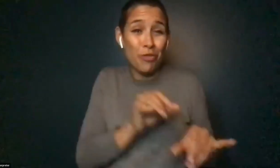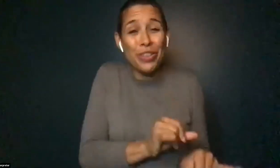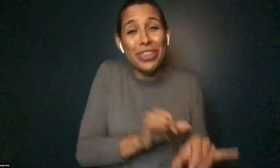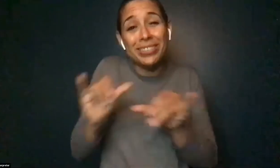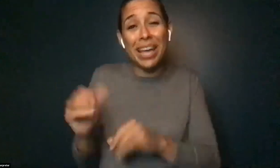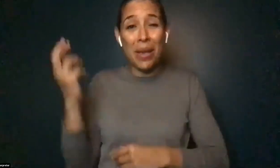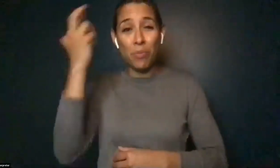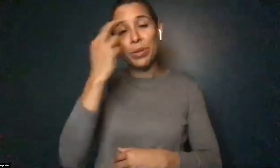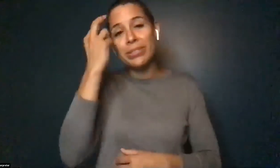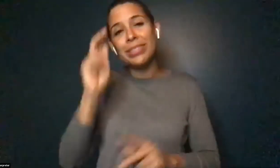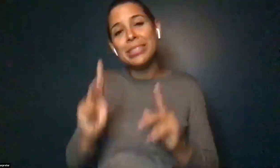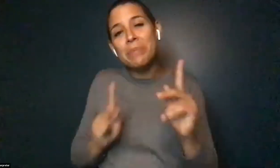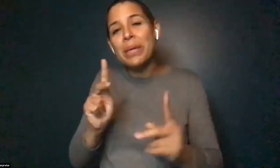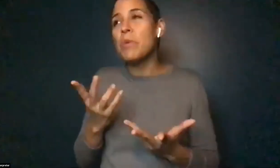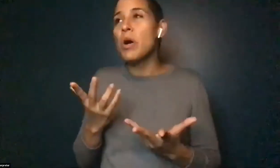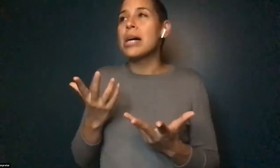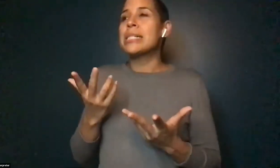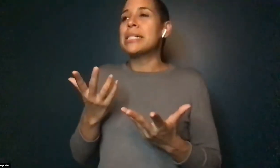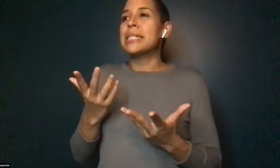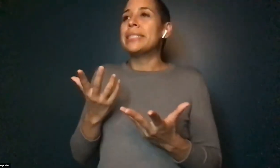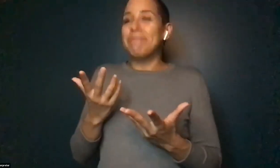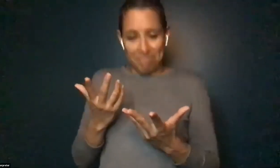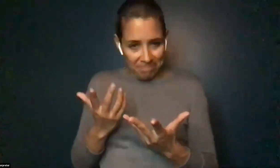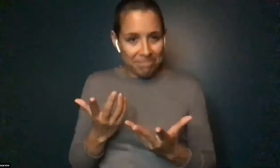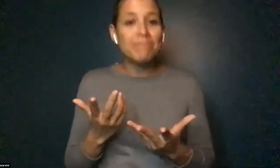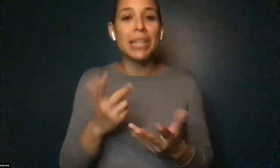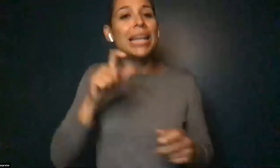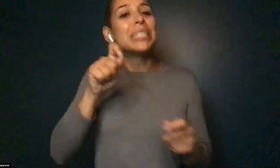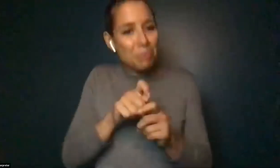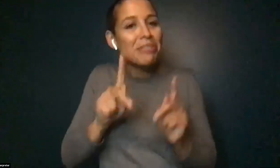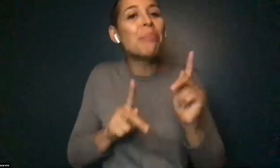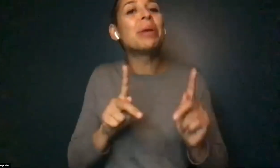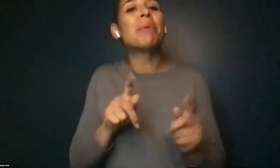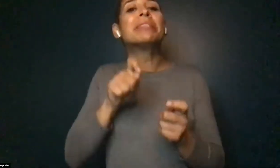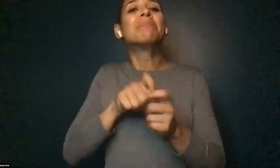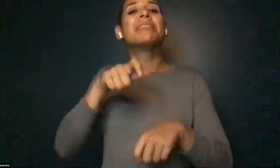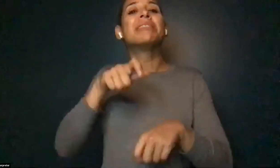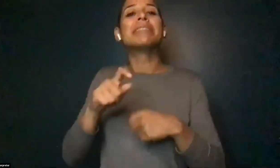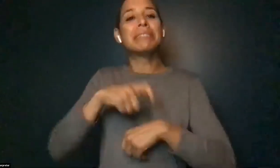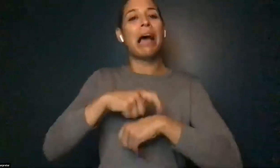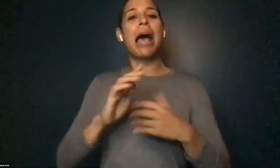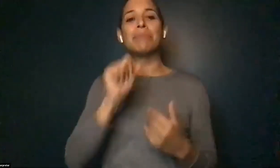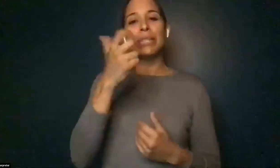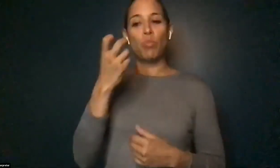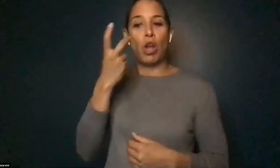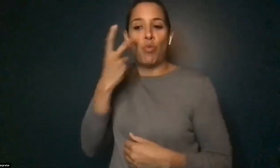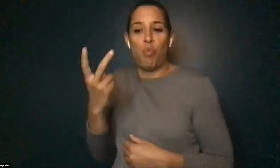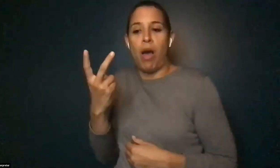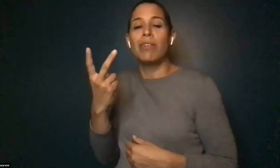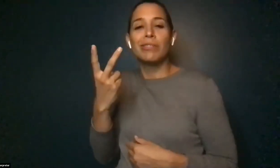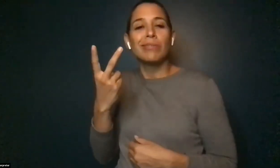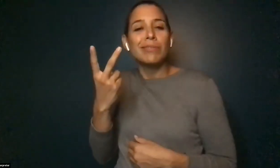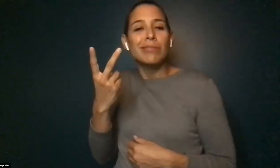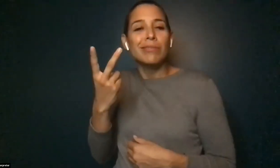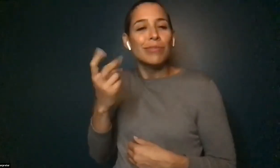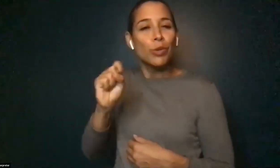for the same reasons that certain people at certain times didn't want to watch social realist film, because, you know, as my aunt